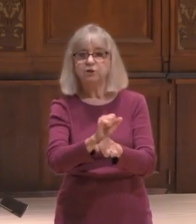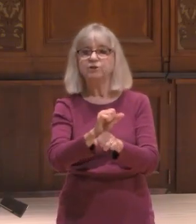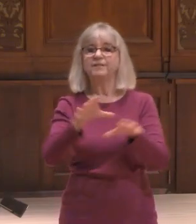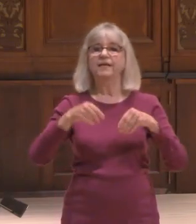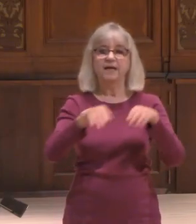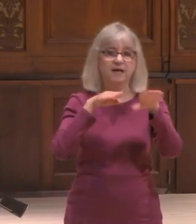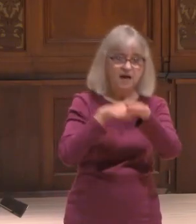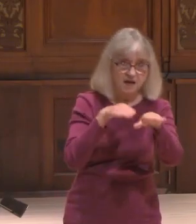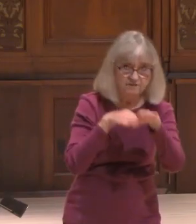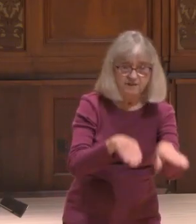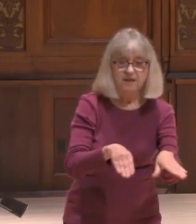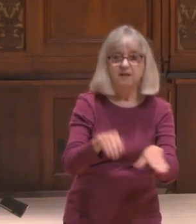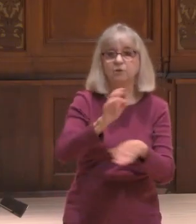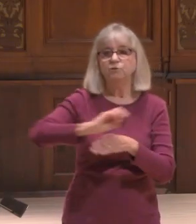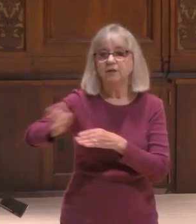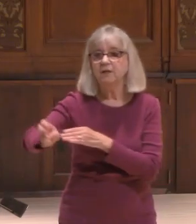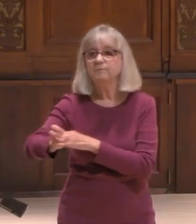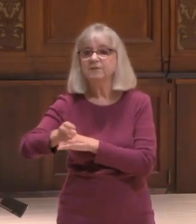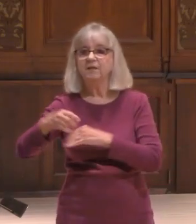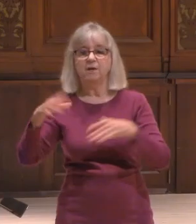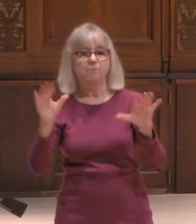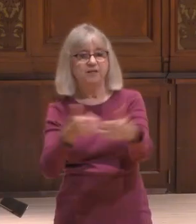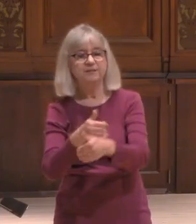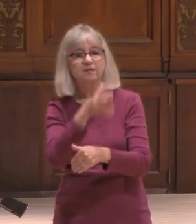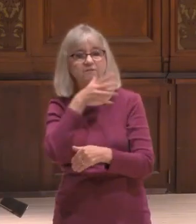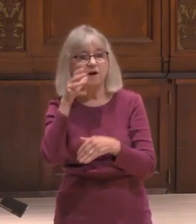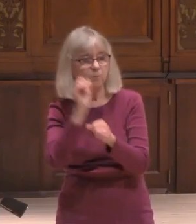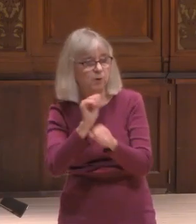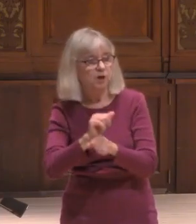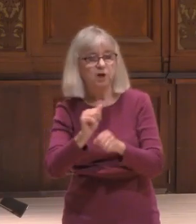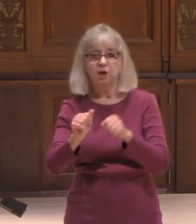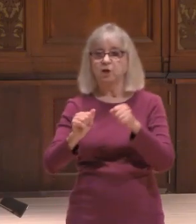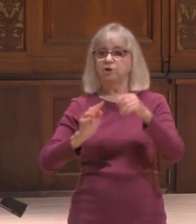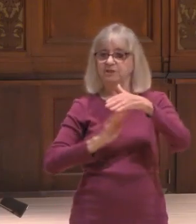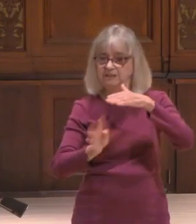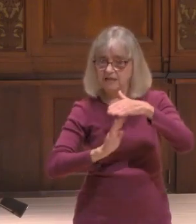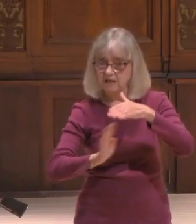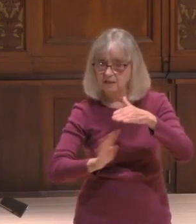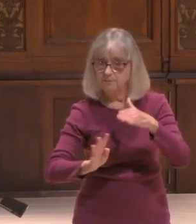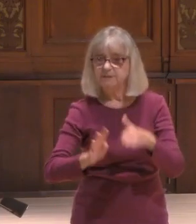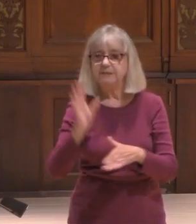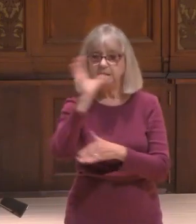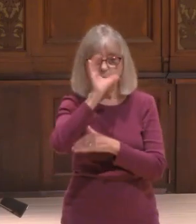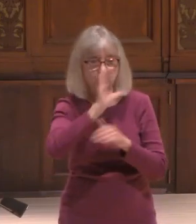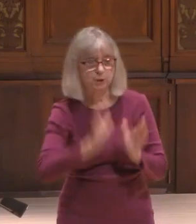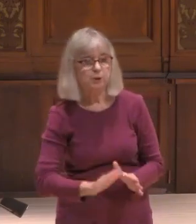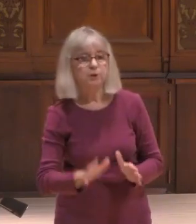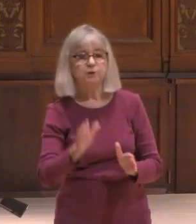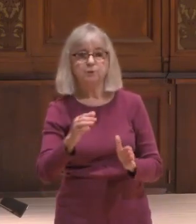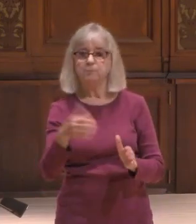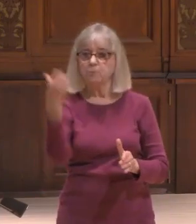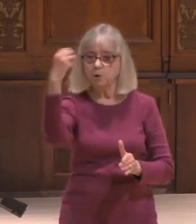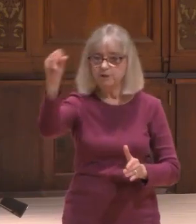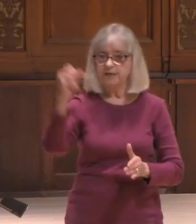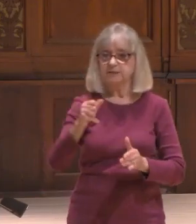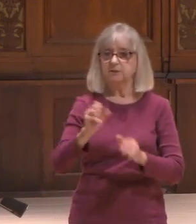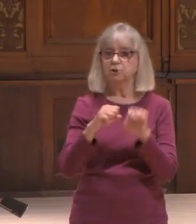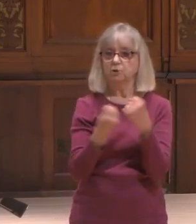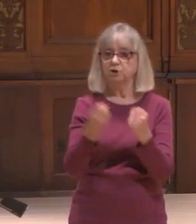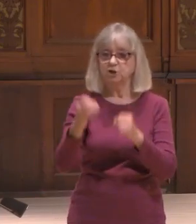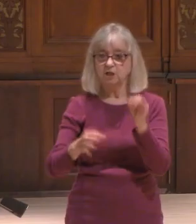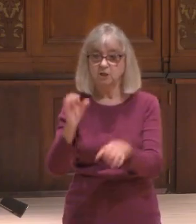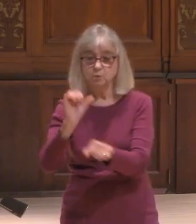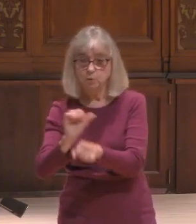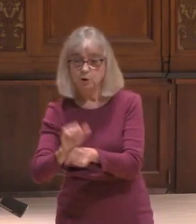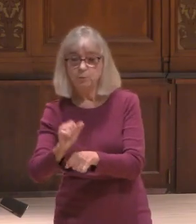embracing asylum seekers, becoming actively involved in protest justice work. We partnered to create an outdoor civil